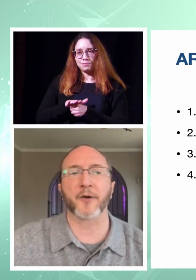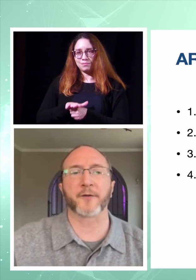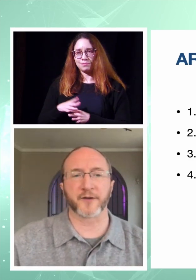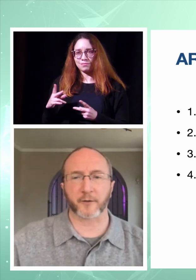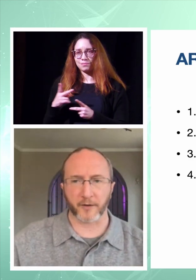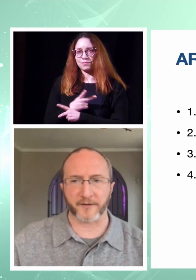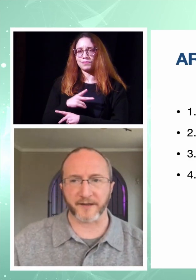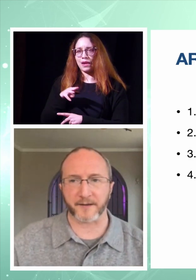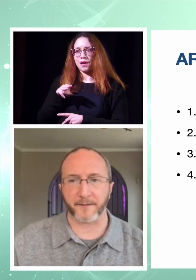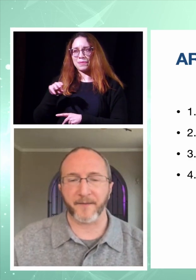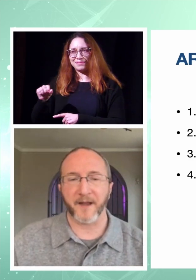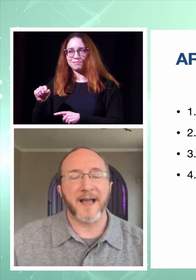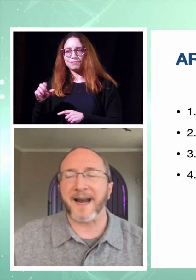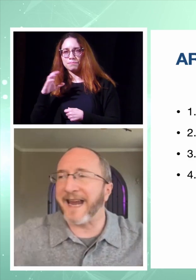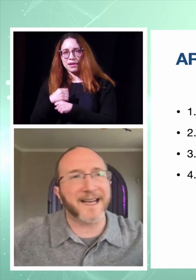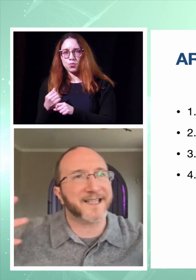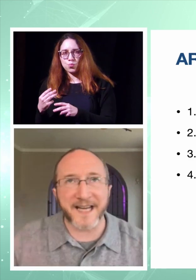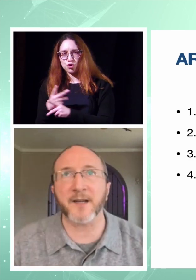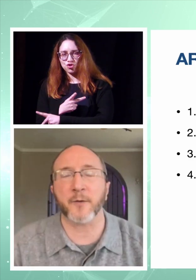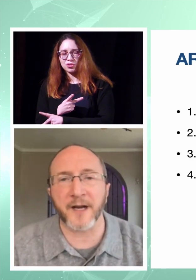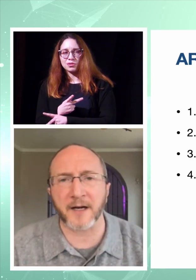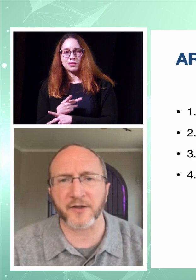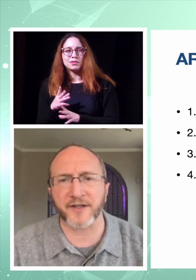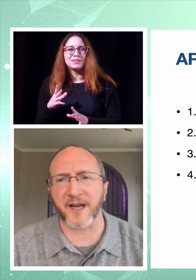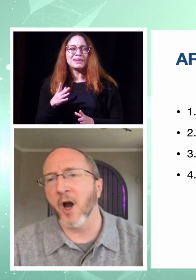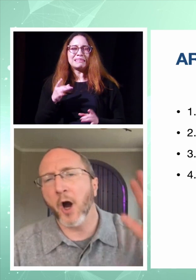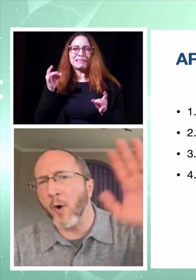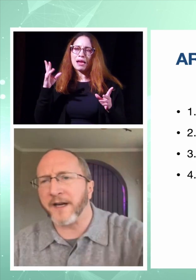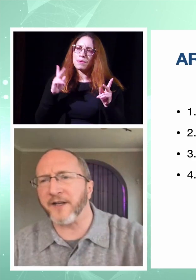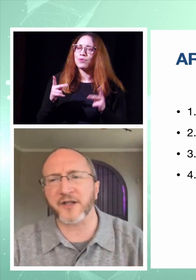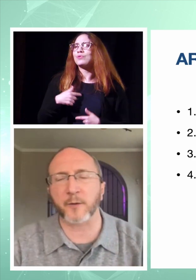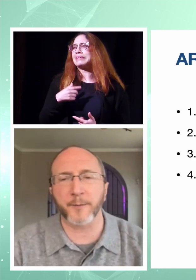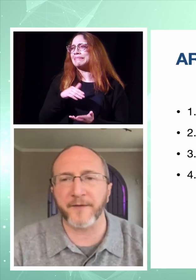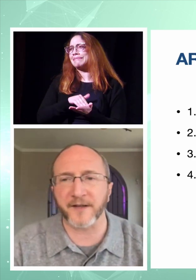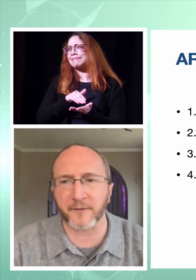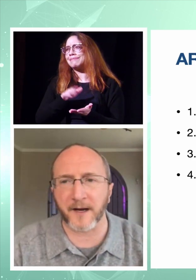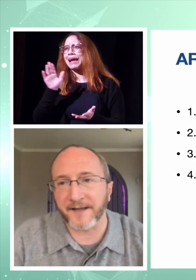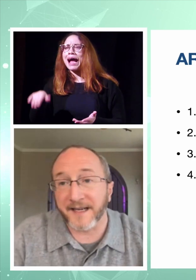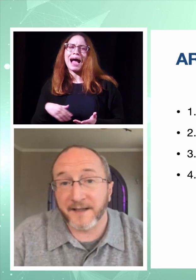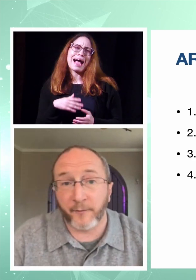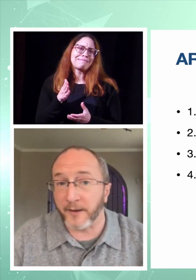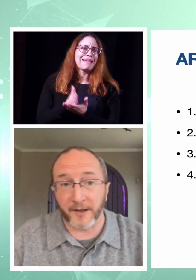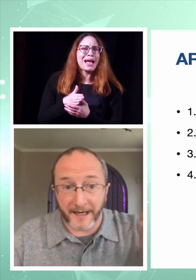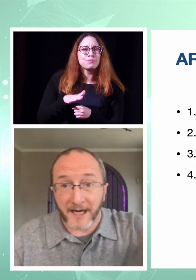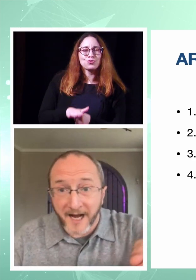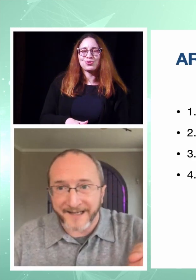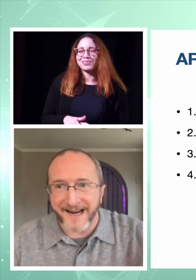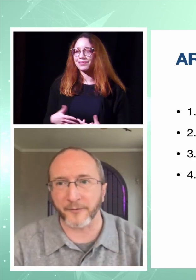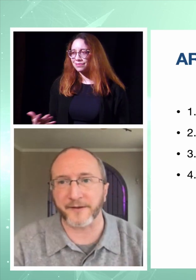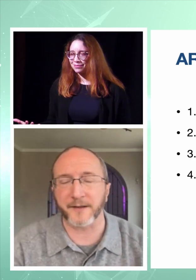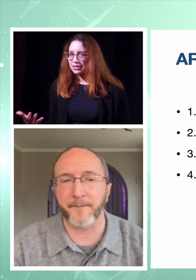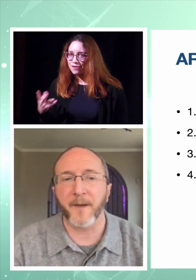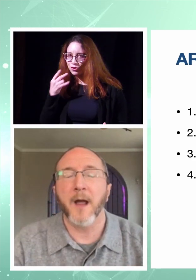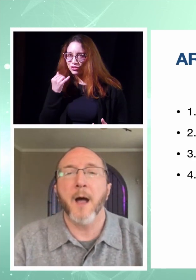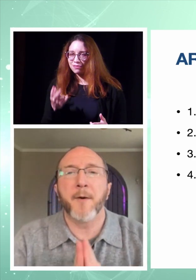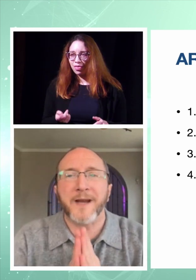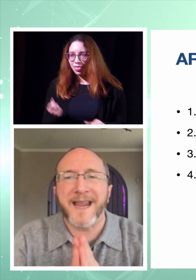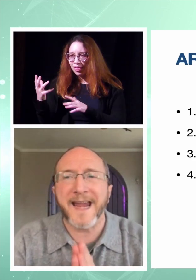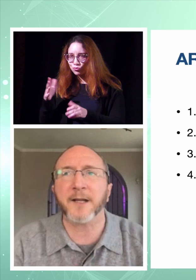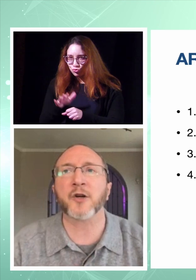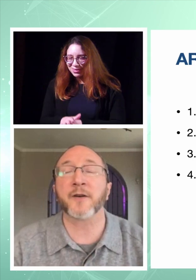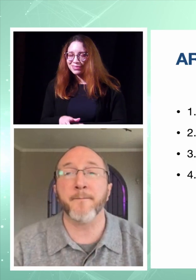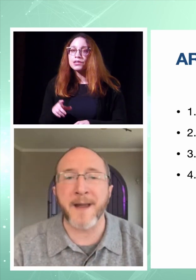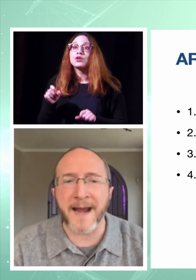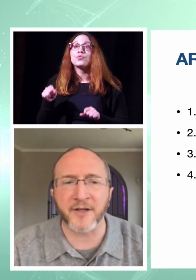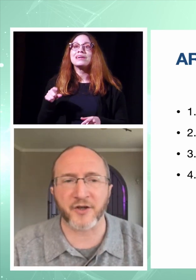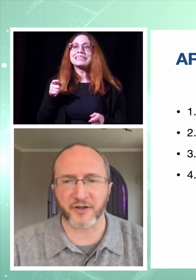worsens multiple sclerosis. And I can't stand it when doctors say, oh, honey, just remove the stress, as if we could cut it out. But we